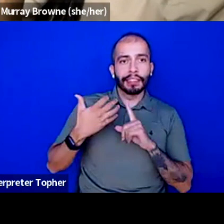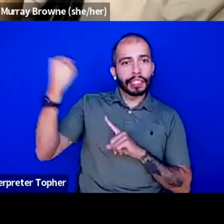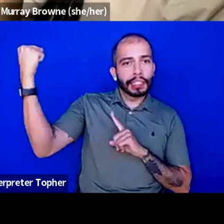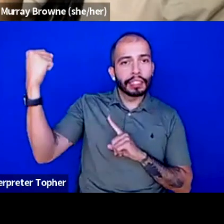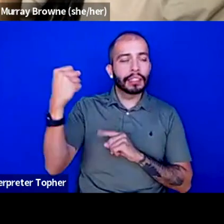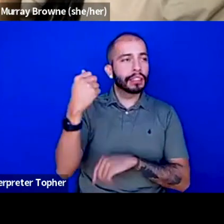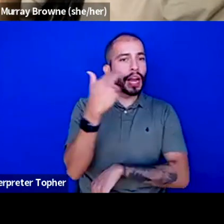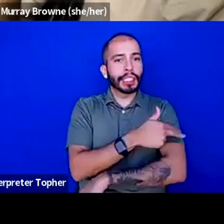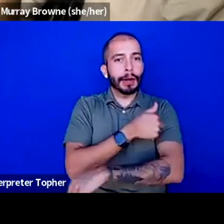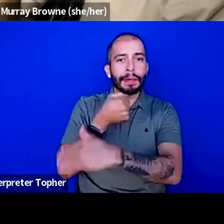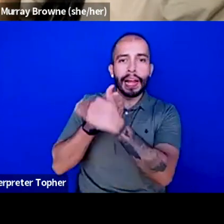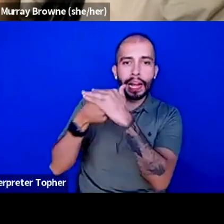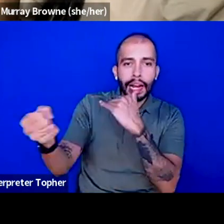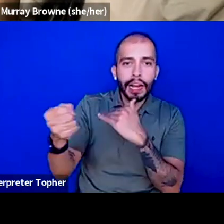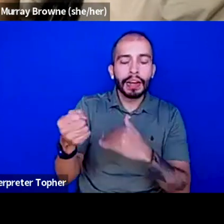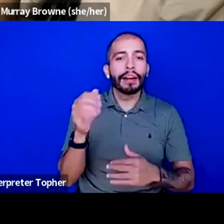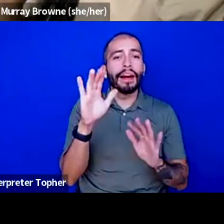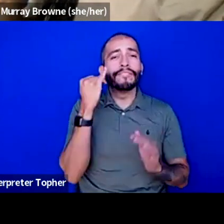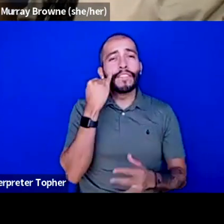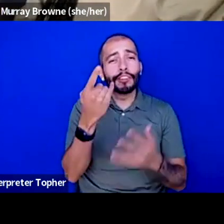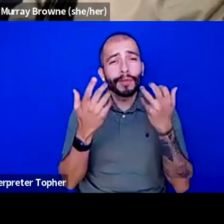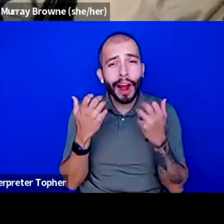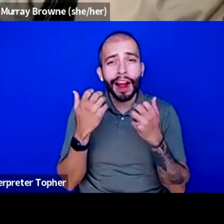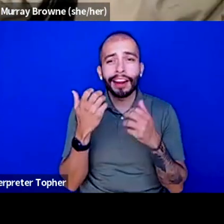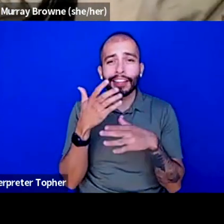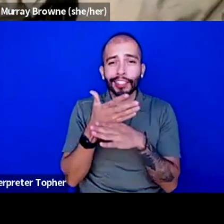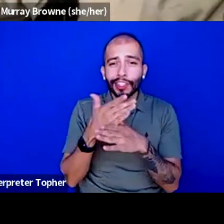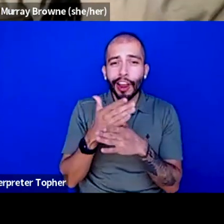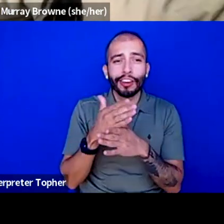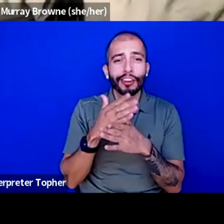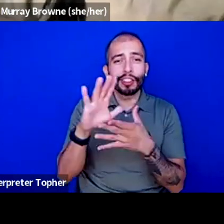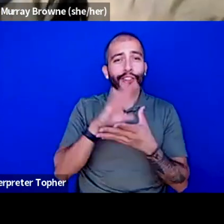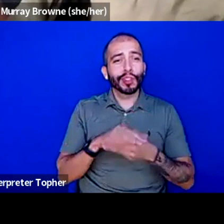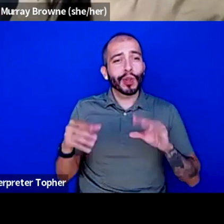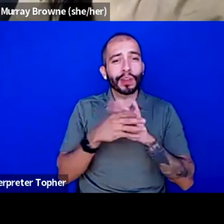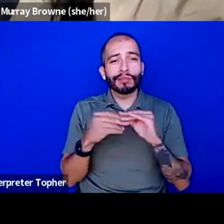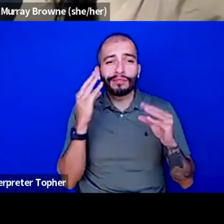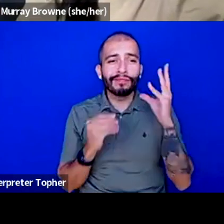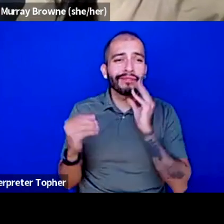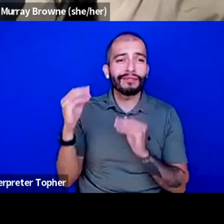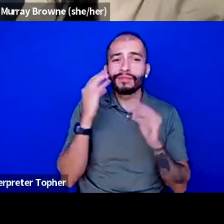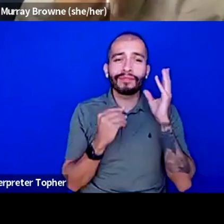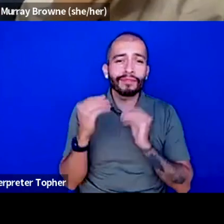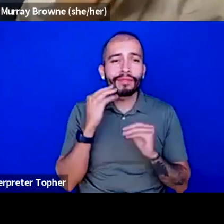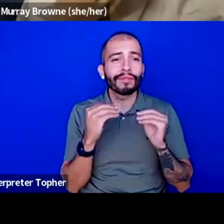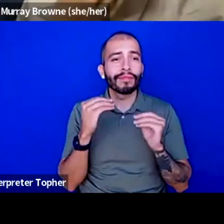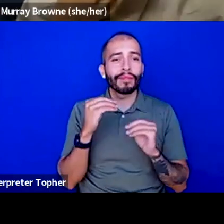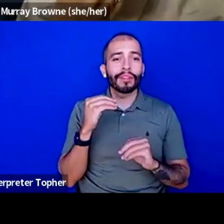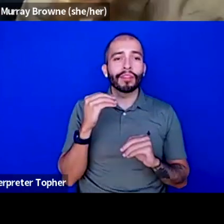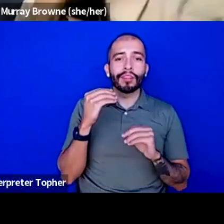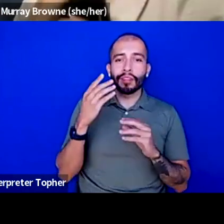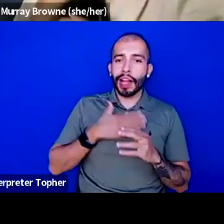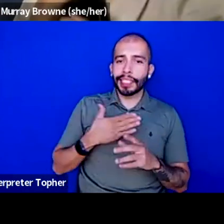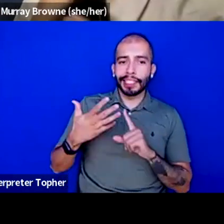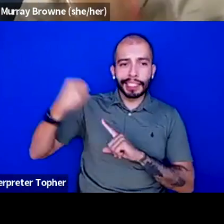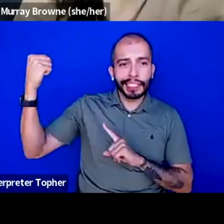to share your story of experiencing a non-consensual intervention, or if you want to sign the Crisis Caller Bill of